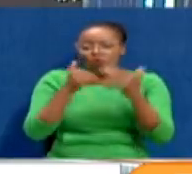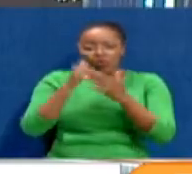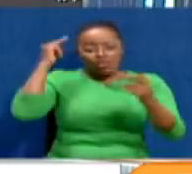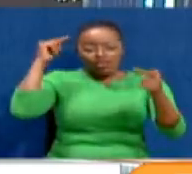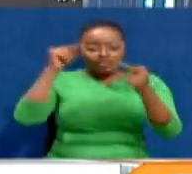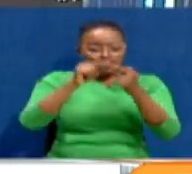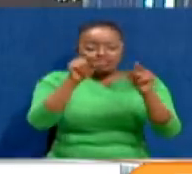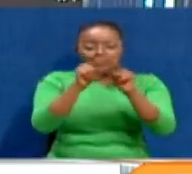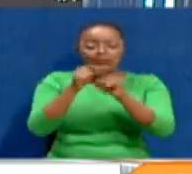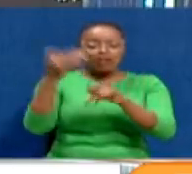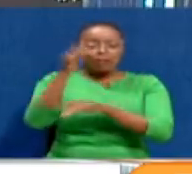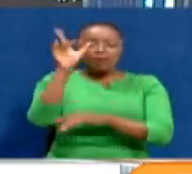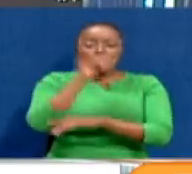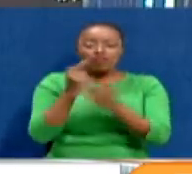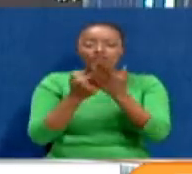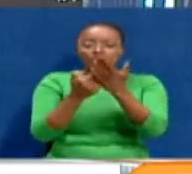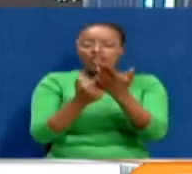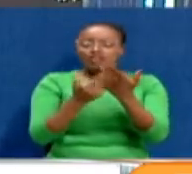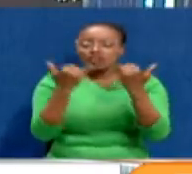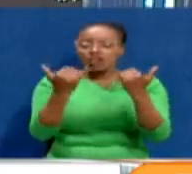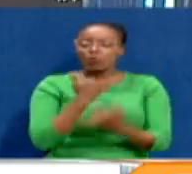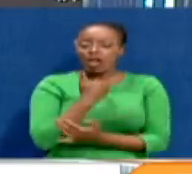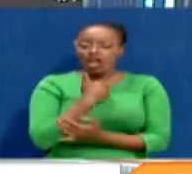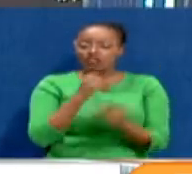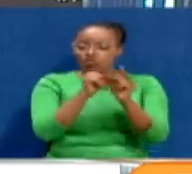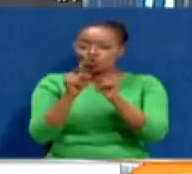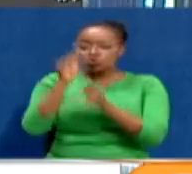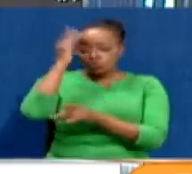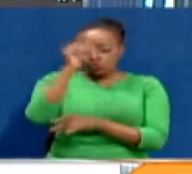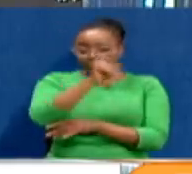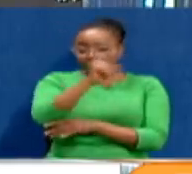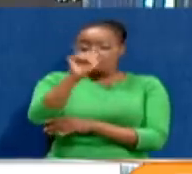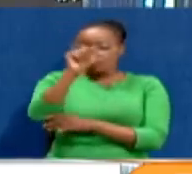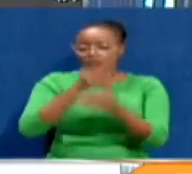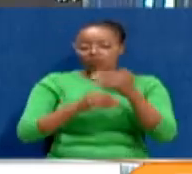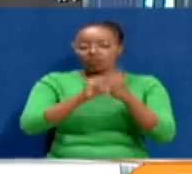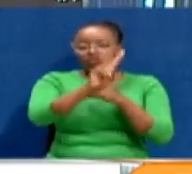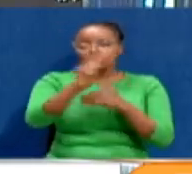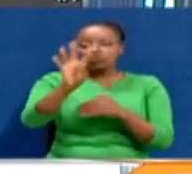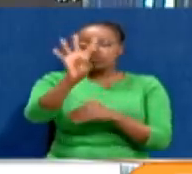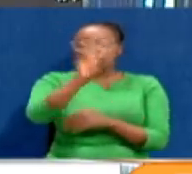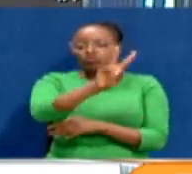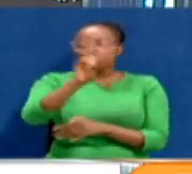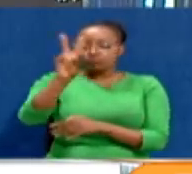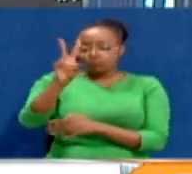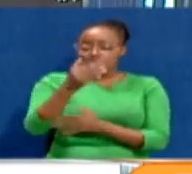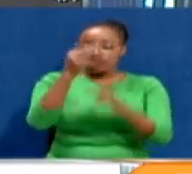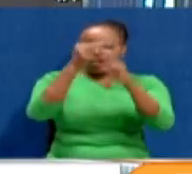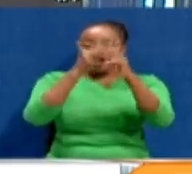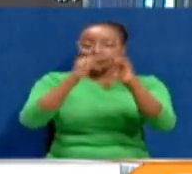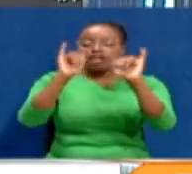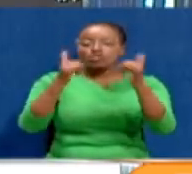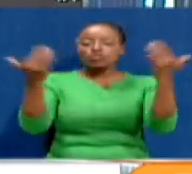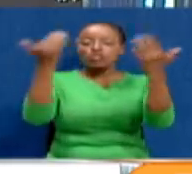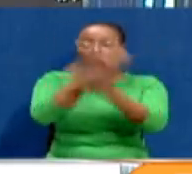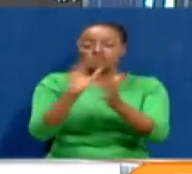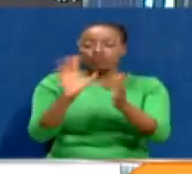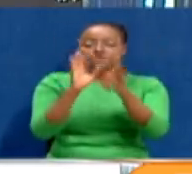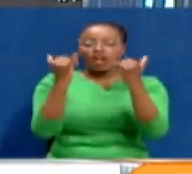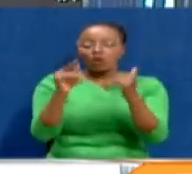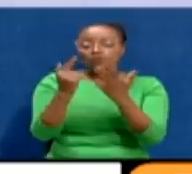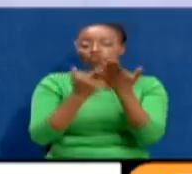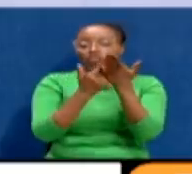purposes, is back. That's the discussion we want to get into right now. And of course, remember, you can weigh in. 22422 is the SMS line. Hashtag is Newsnight. Joining me